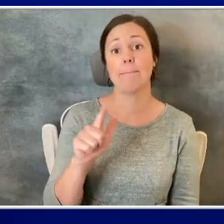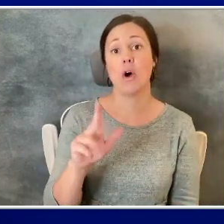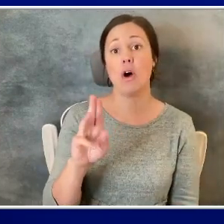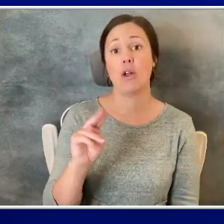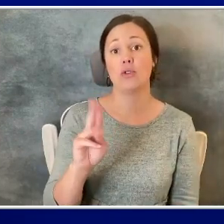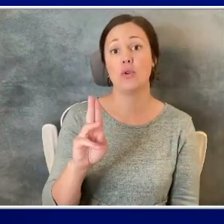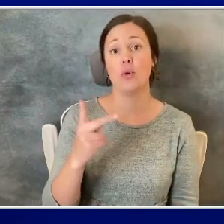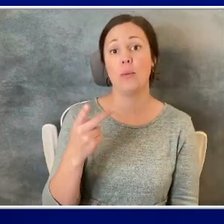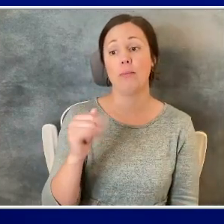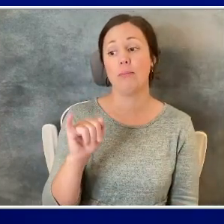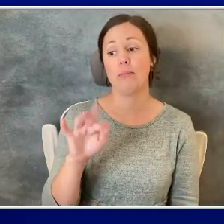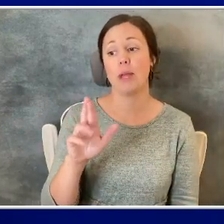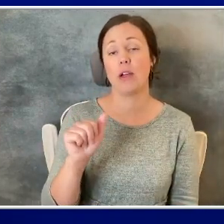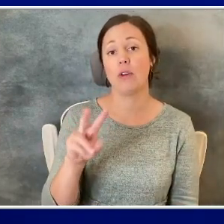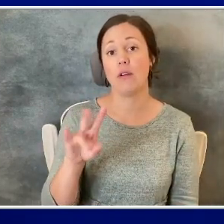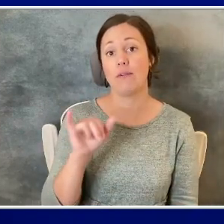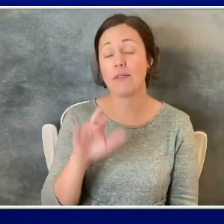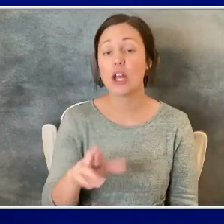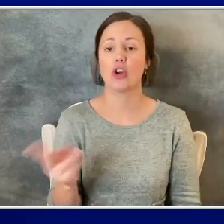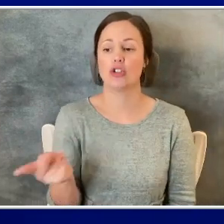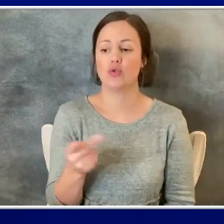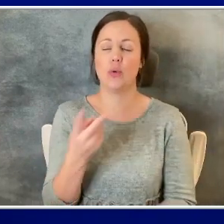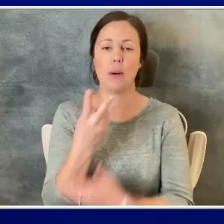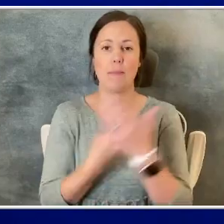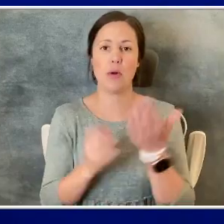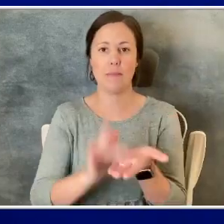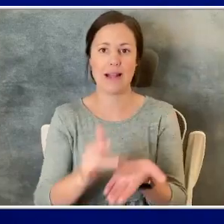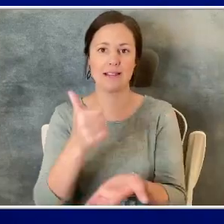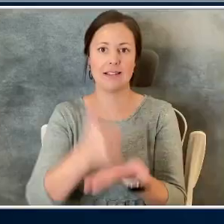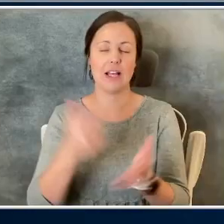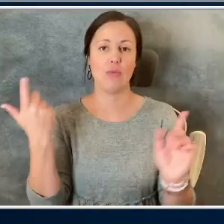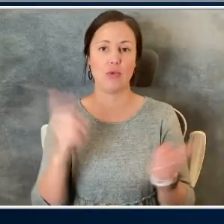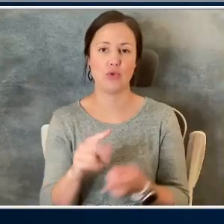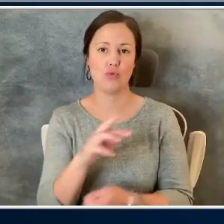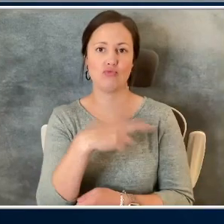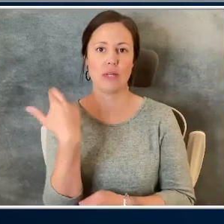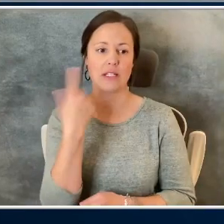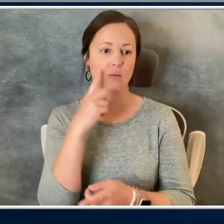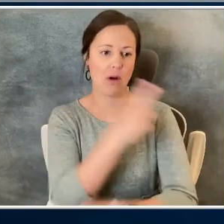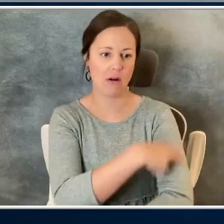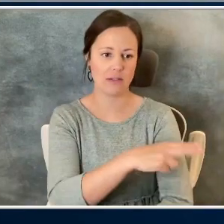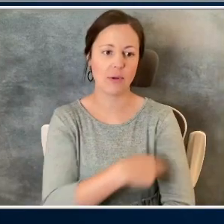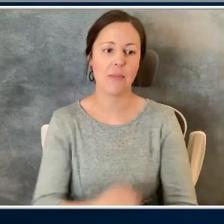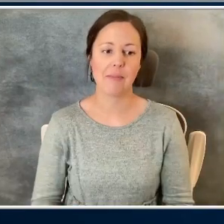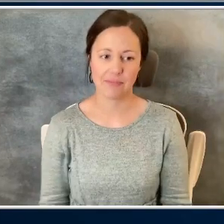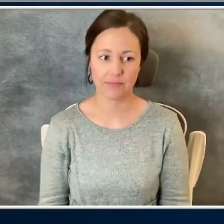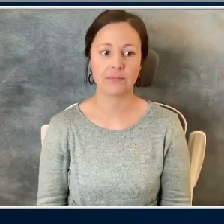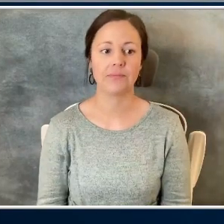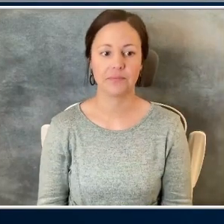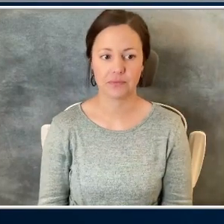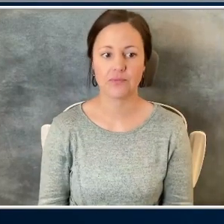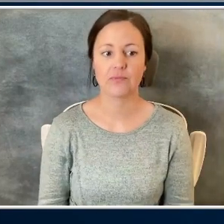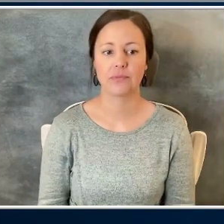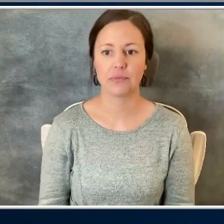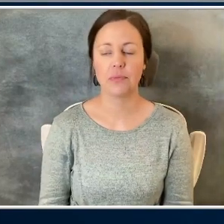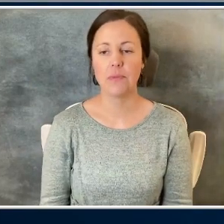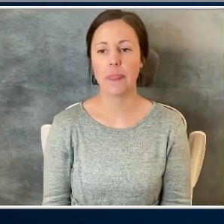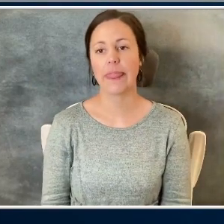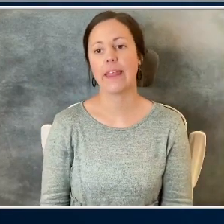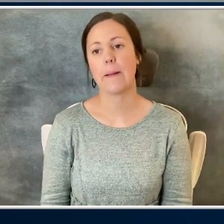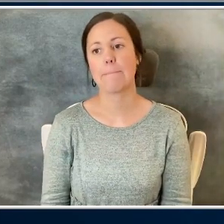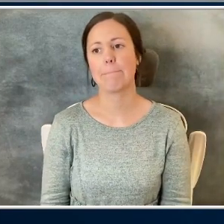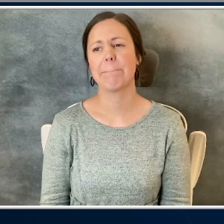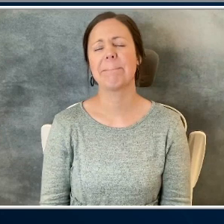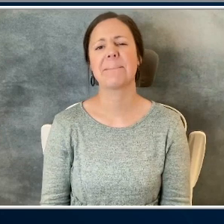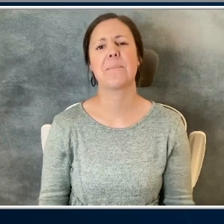oral antiviral medicines. Those both help reduce your risk of going to the hospital. So Hawk, I've heard someone on the internet or